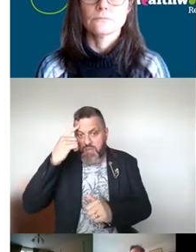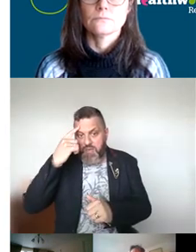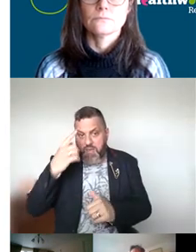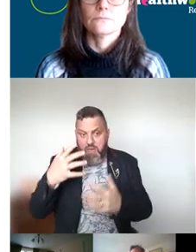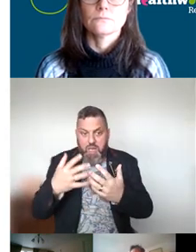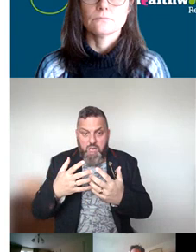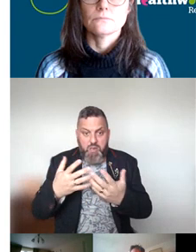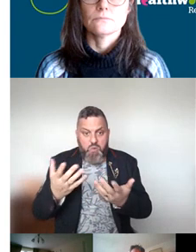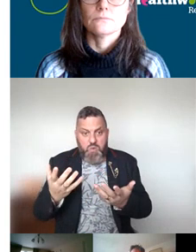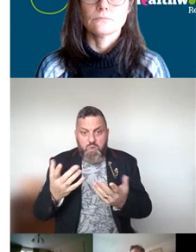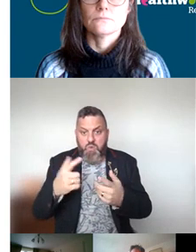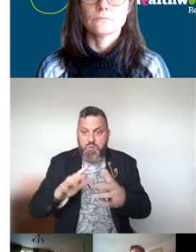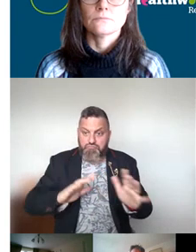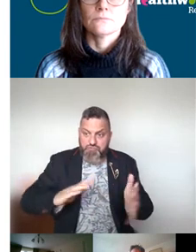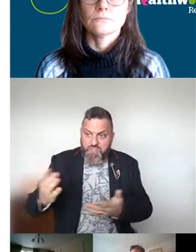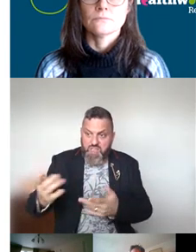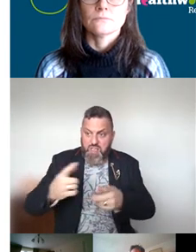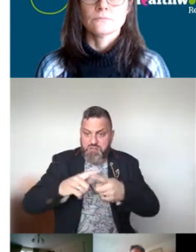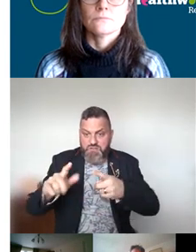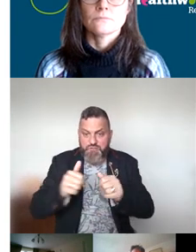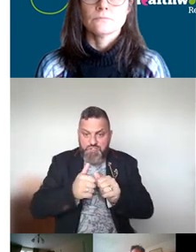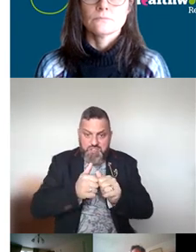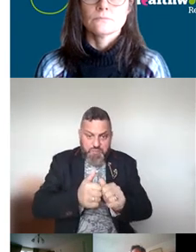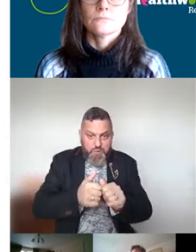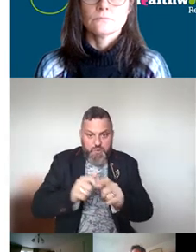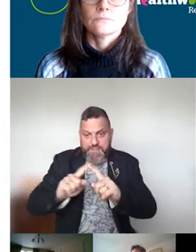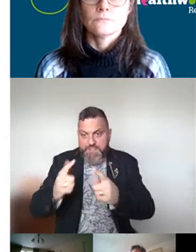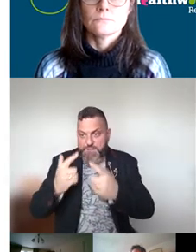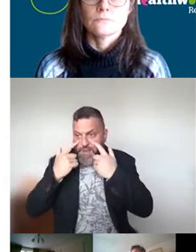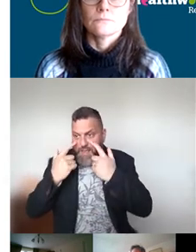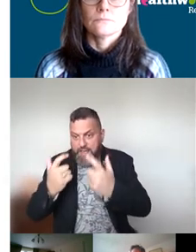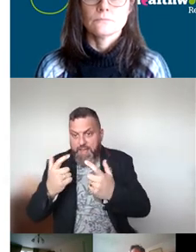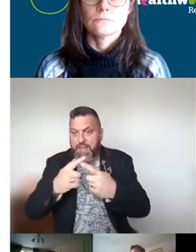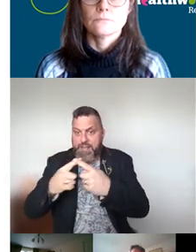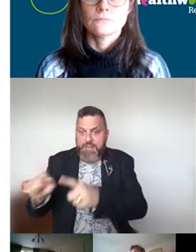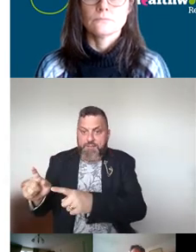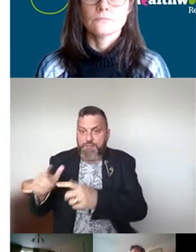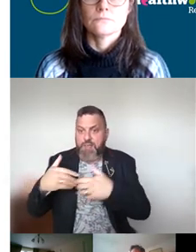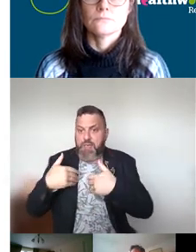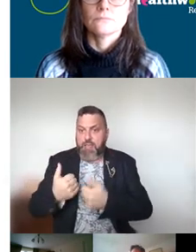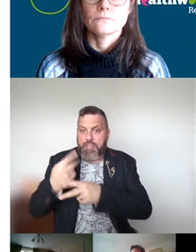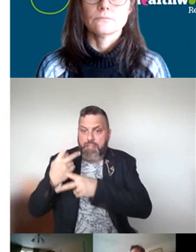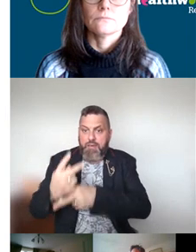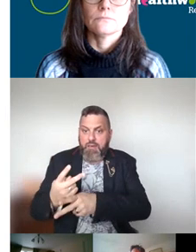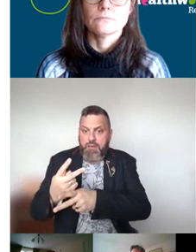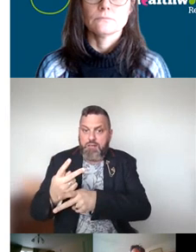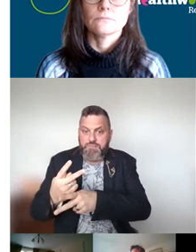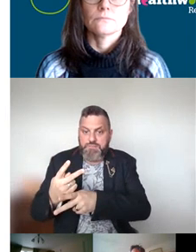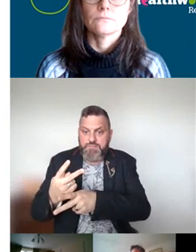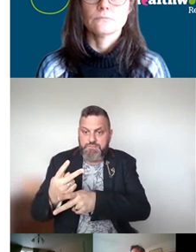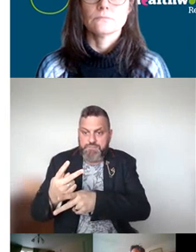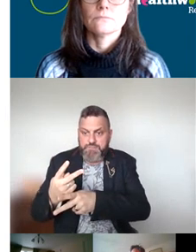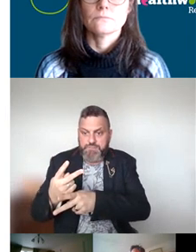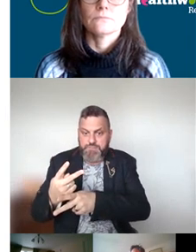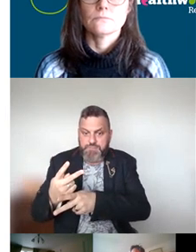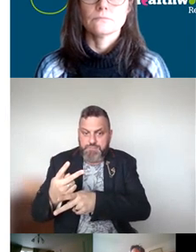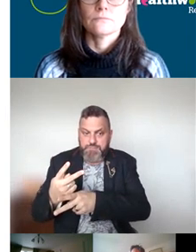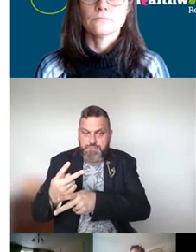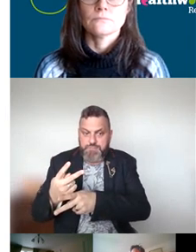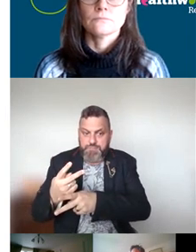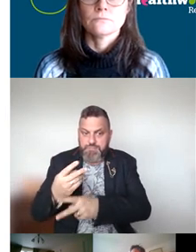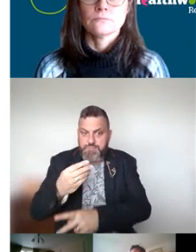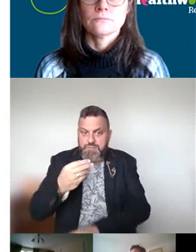we provide support for people, provide care, provide healthcare. And it's important to recognize that some of